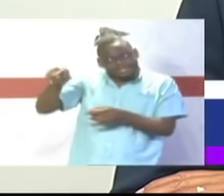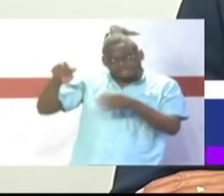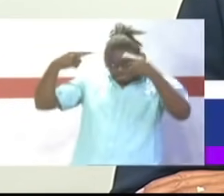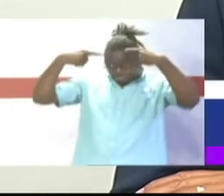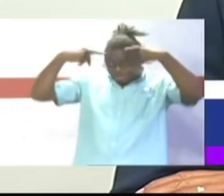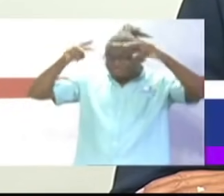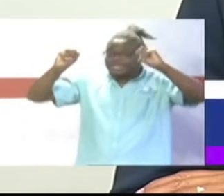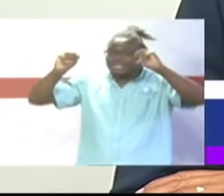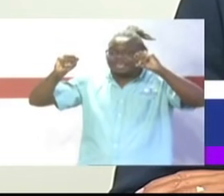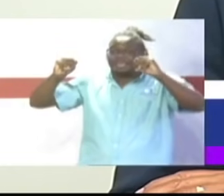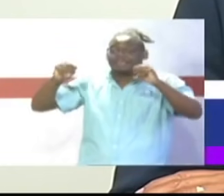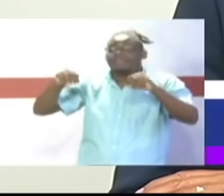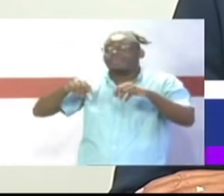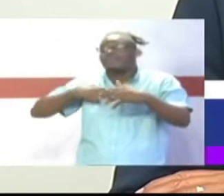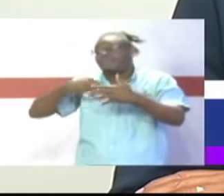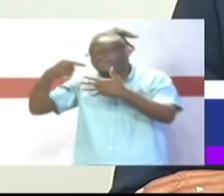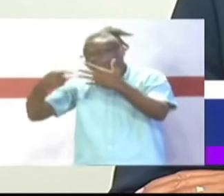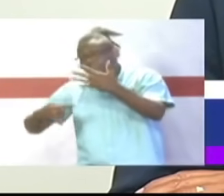safe zones,